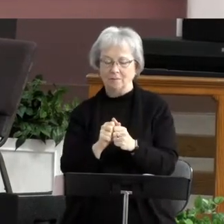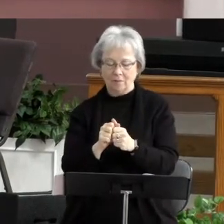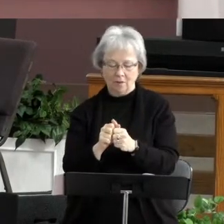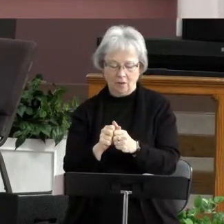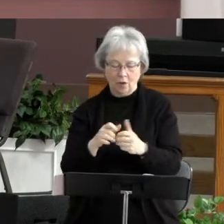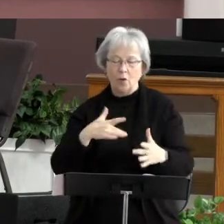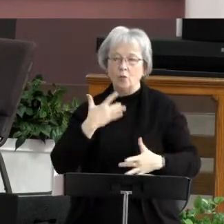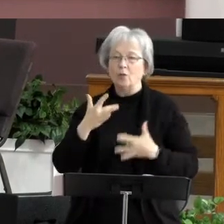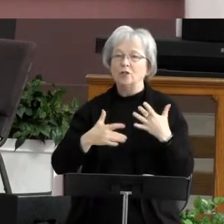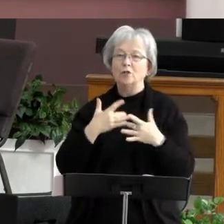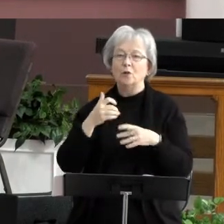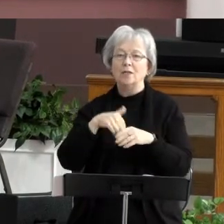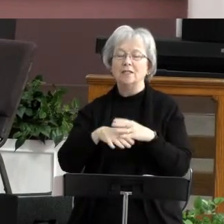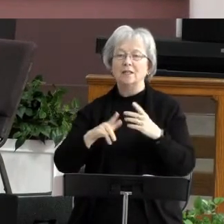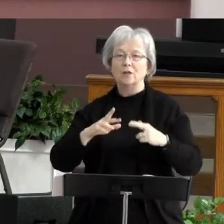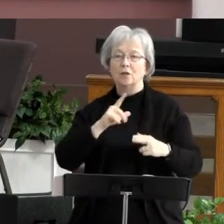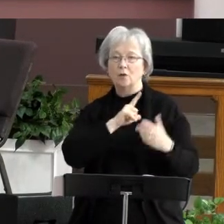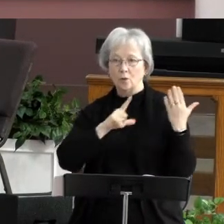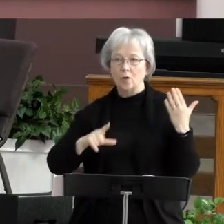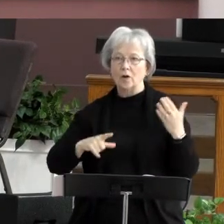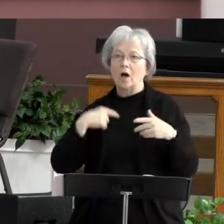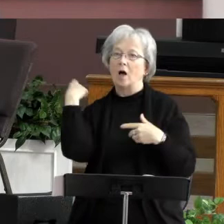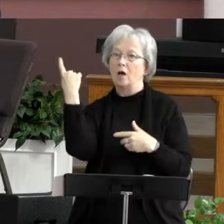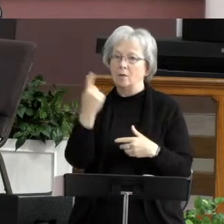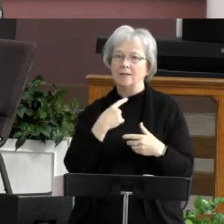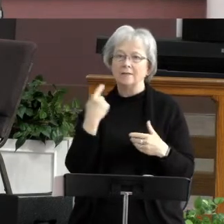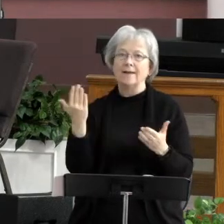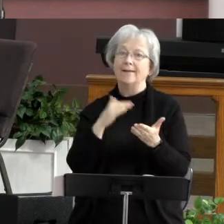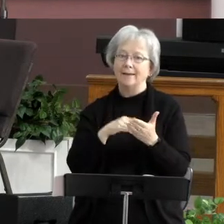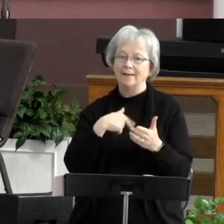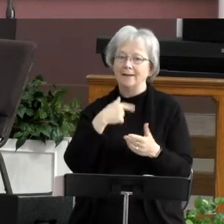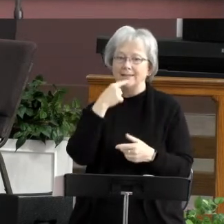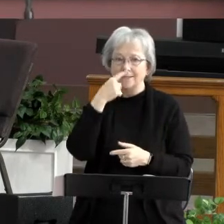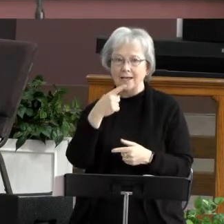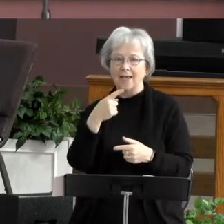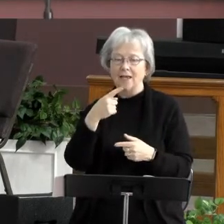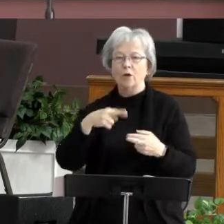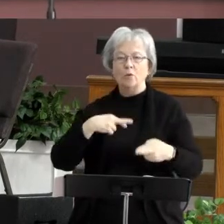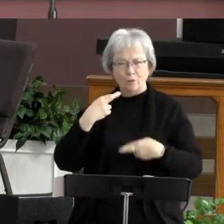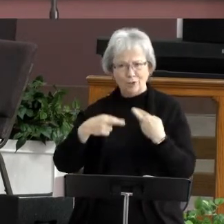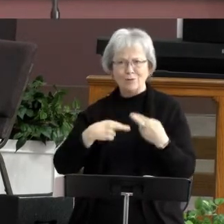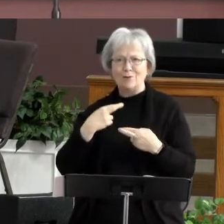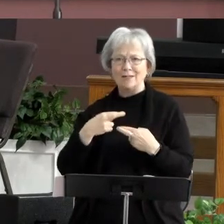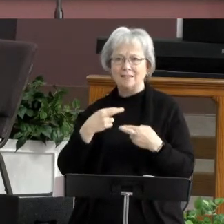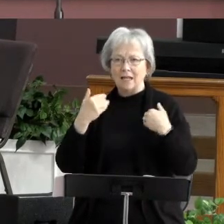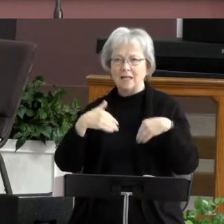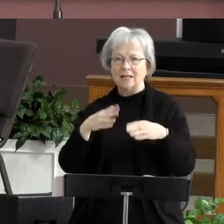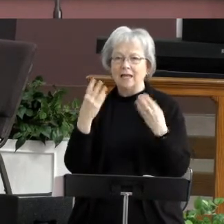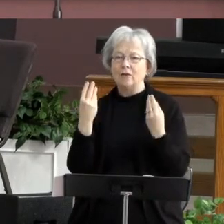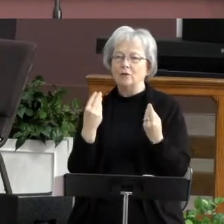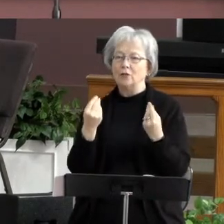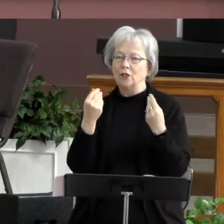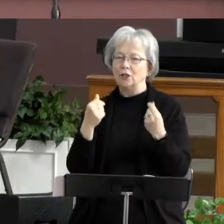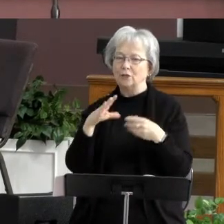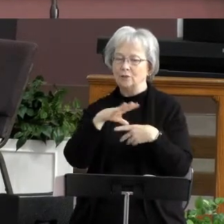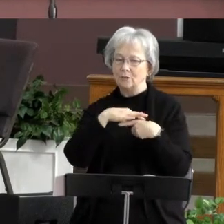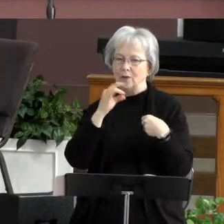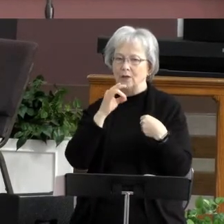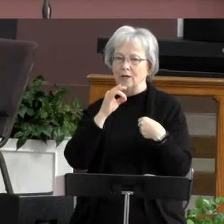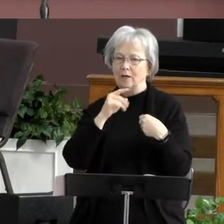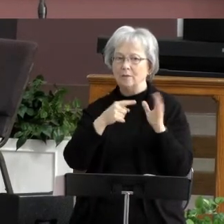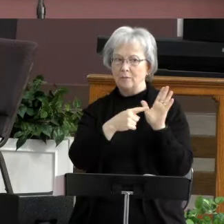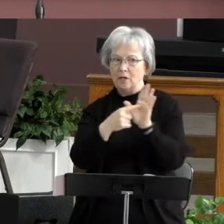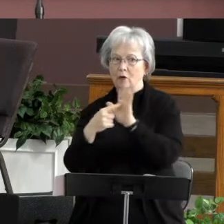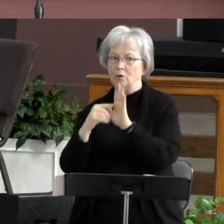Rejoice in the Lord always. Again, I will say, rejoice. Let your gentle spirit be known to all men.